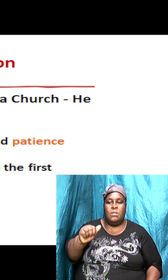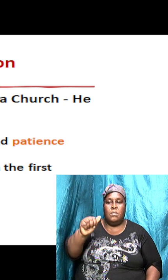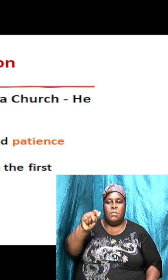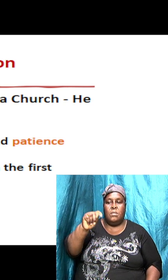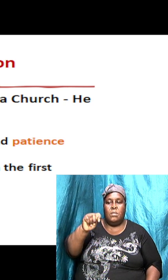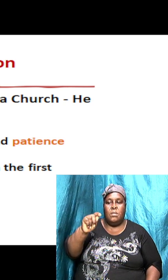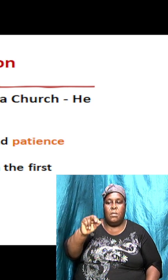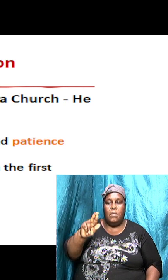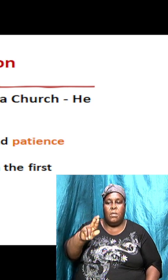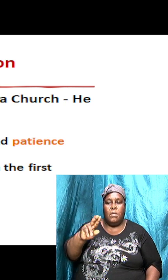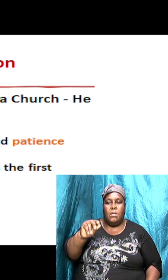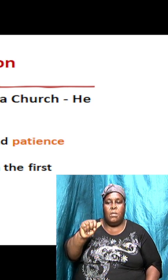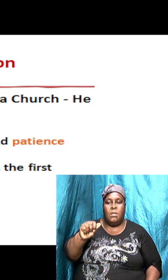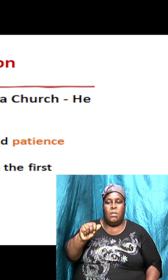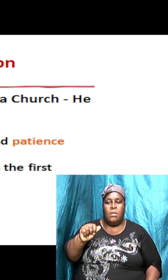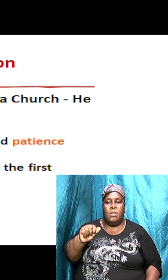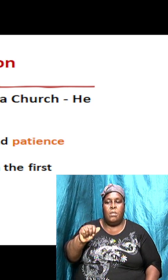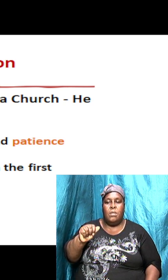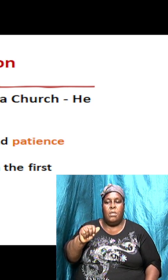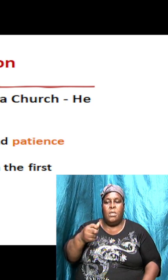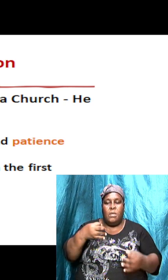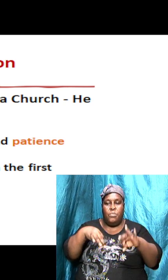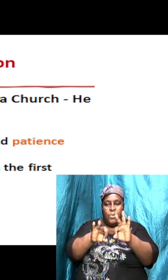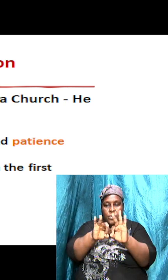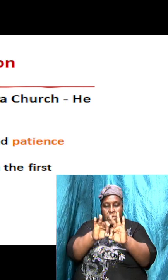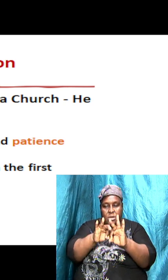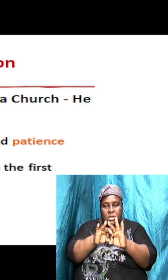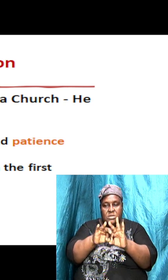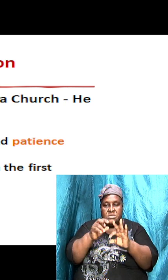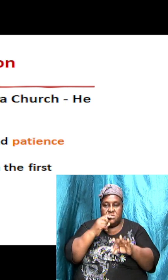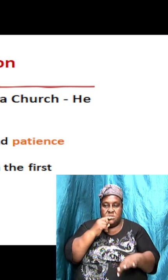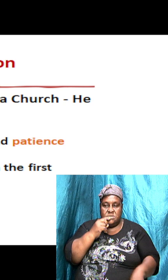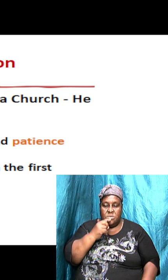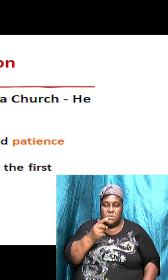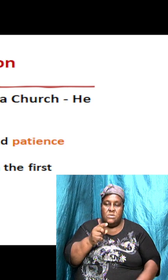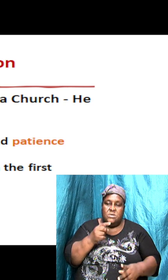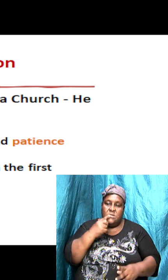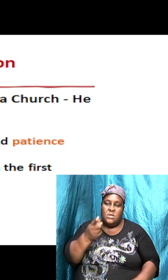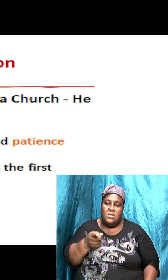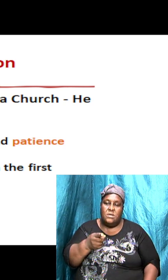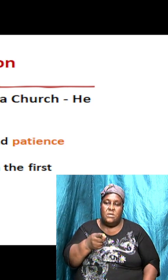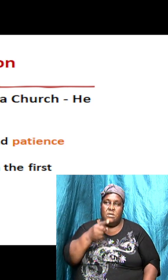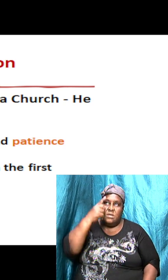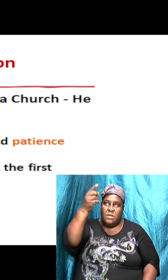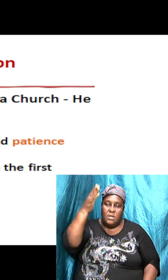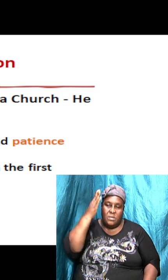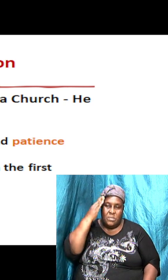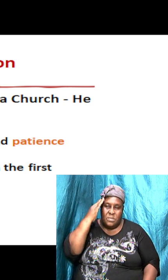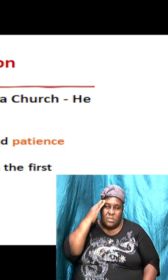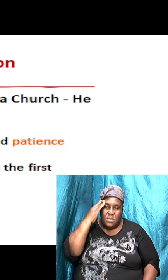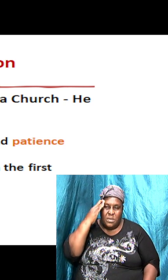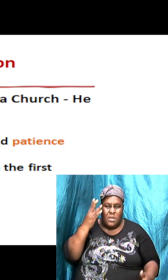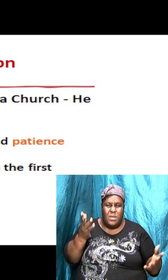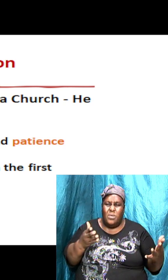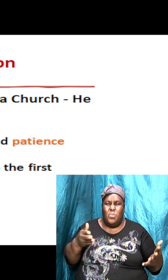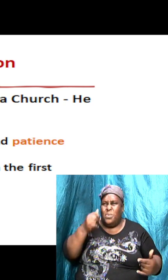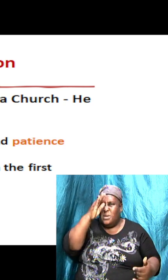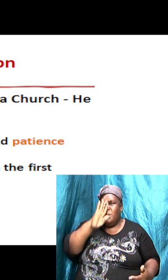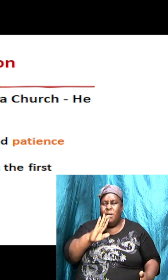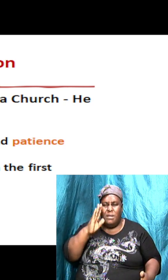makes a significant point. He says he knows. What does he